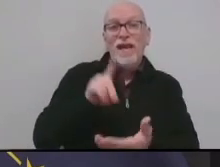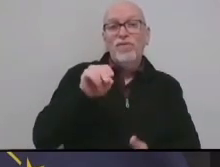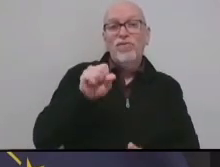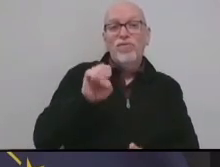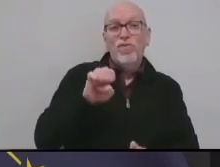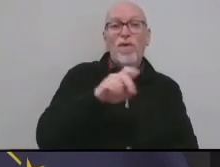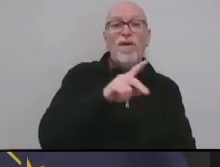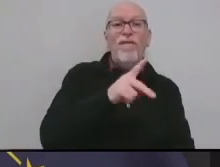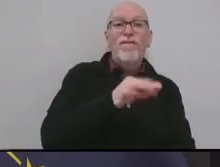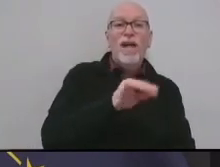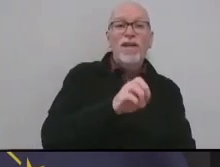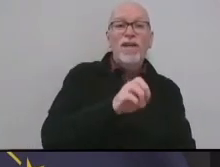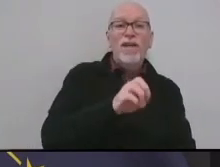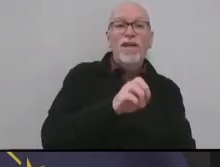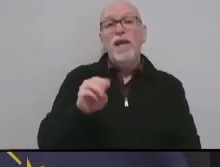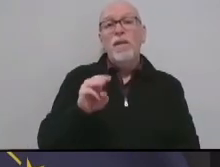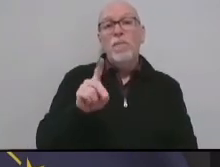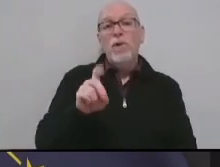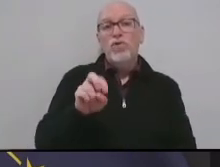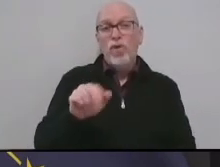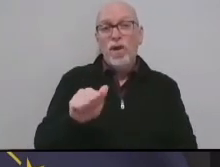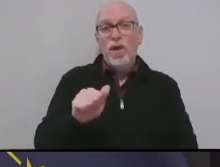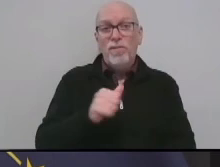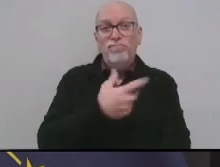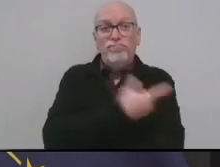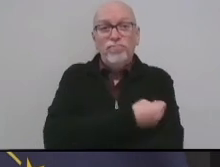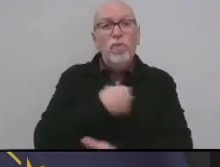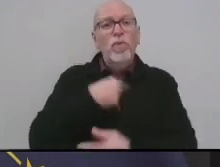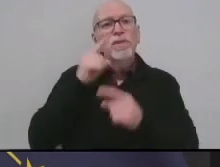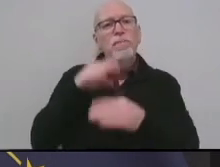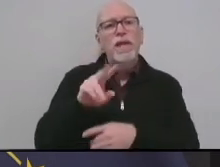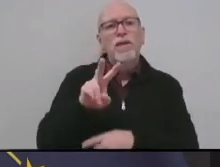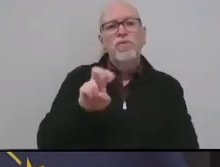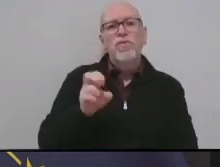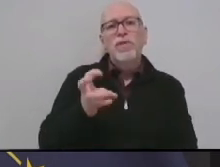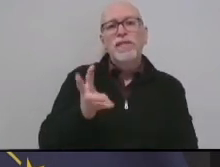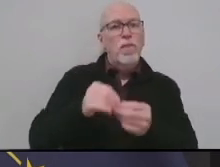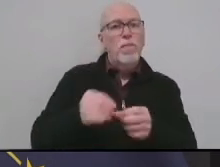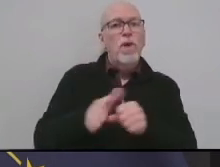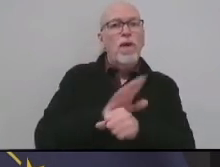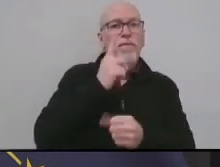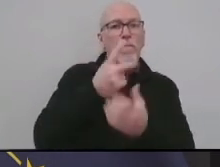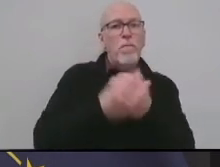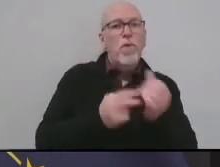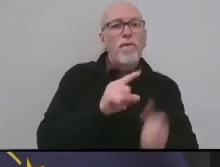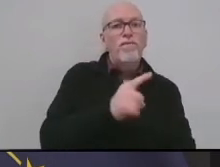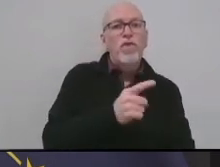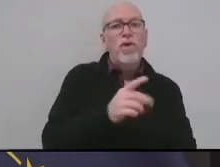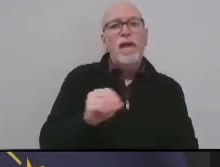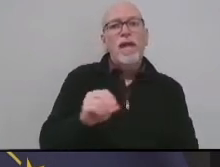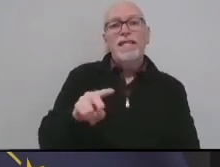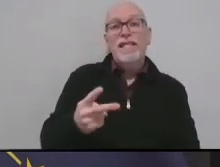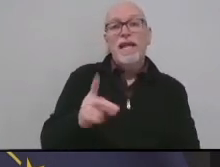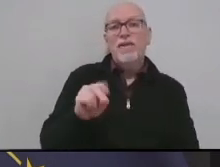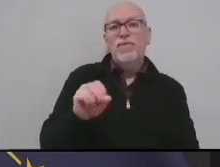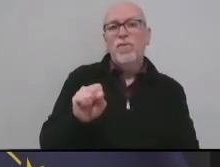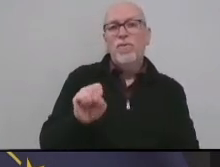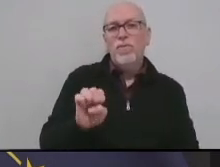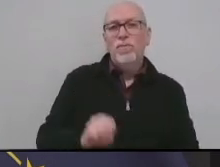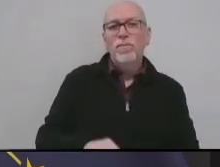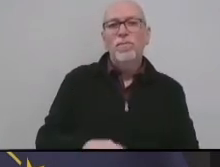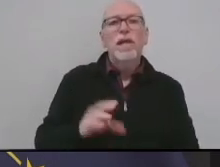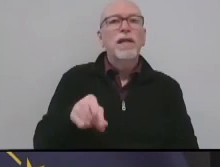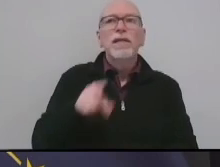vaccine, and we expect 267,000 doses next week. Keep doses and do not represent